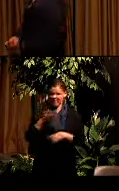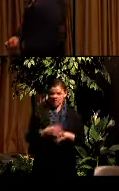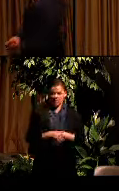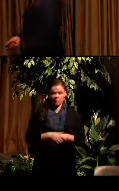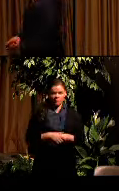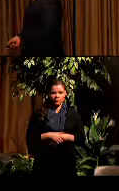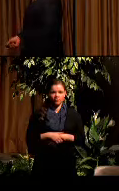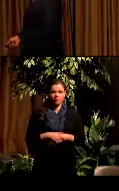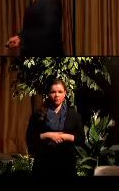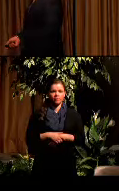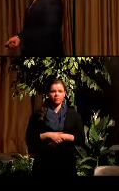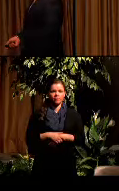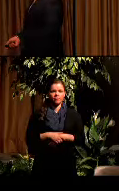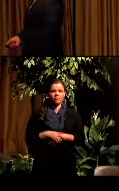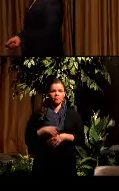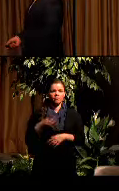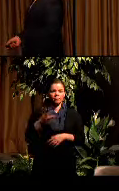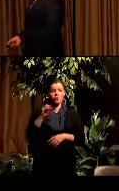close friends there.